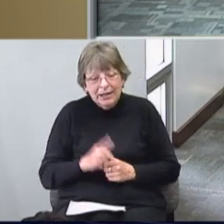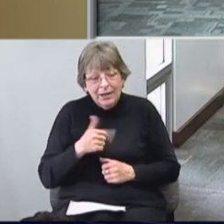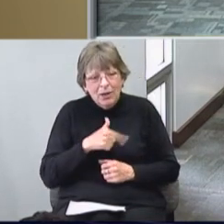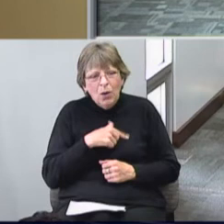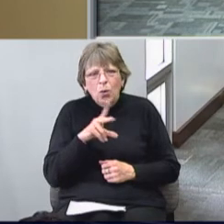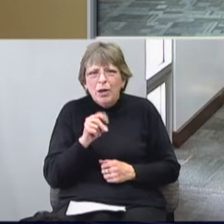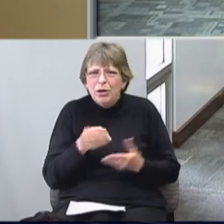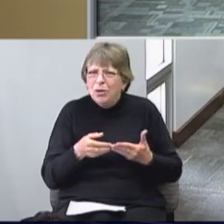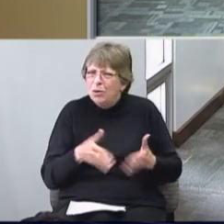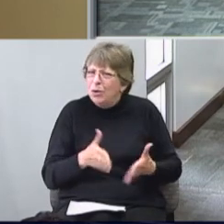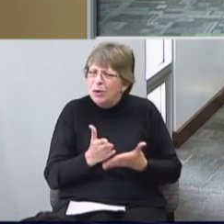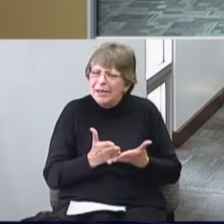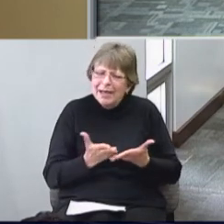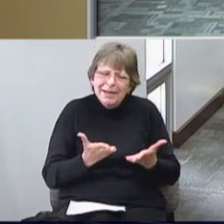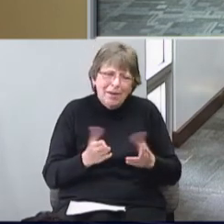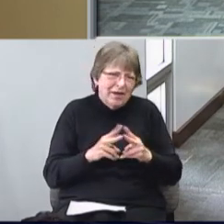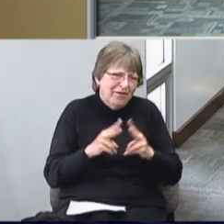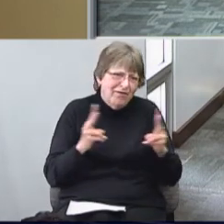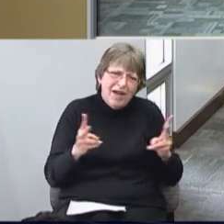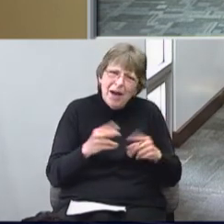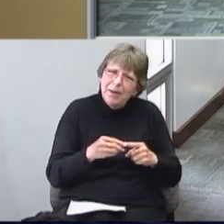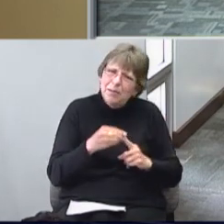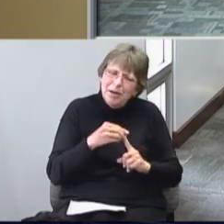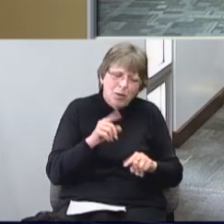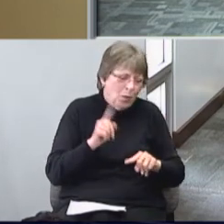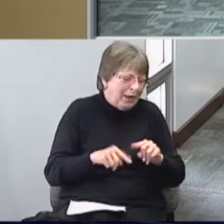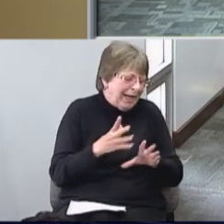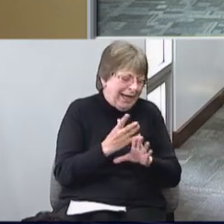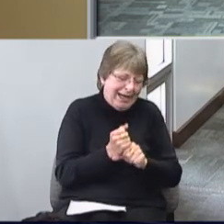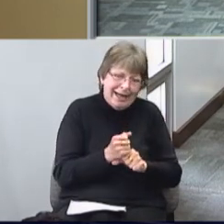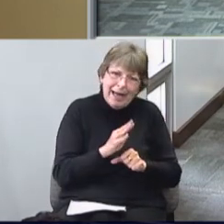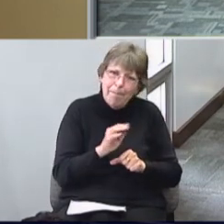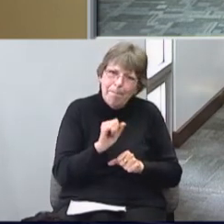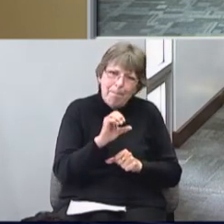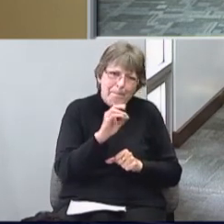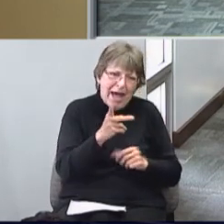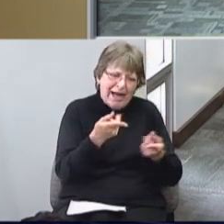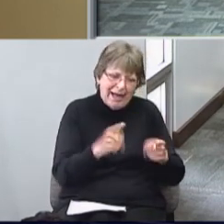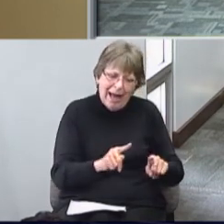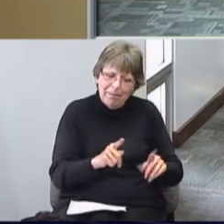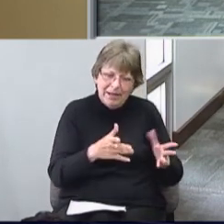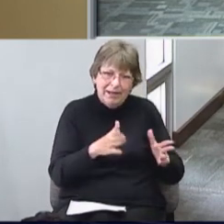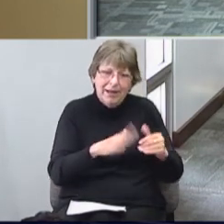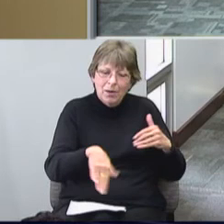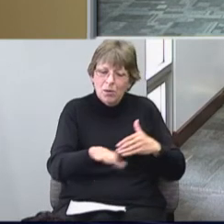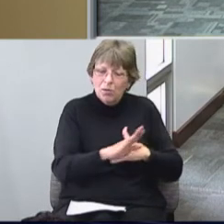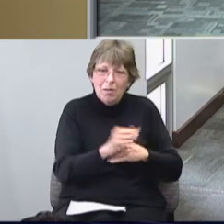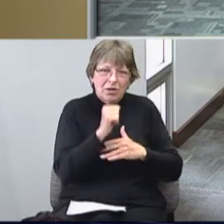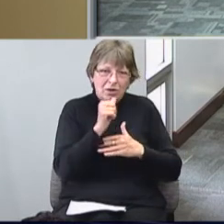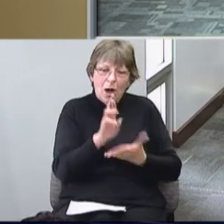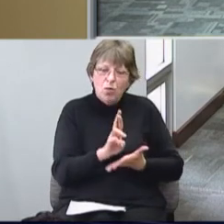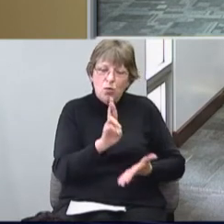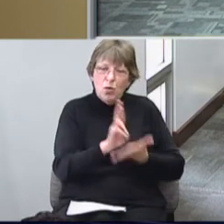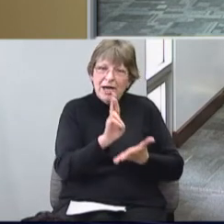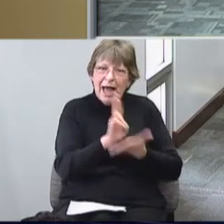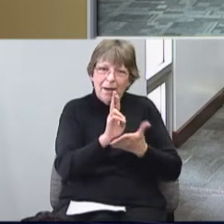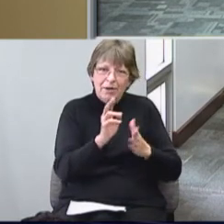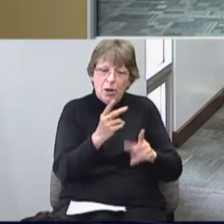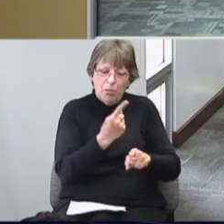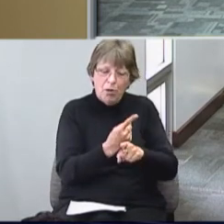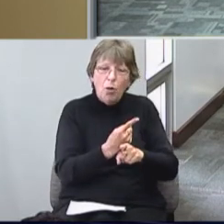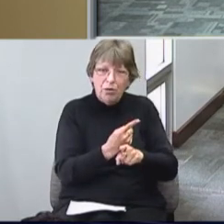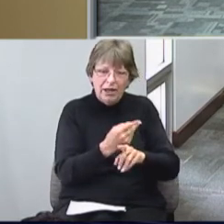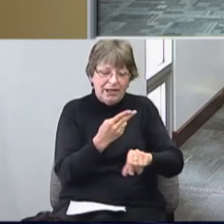lose something very special that we can't get back when those properties are not rehabilitated